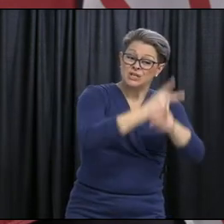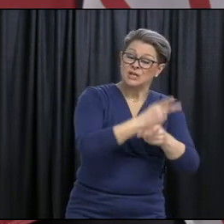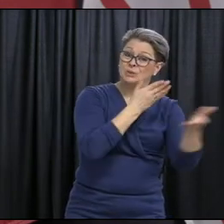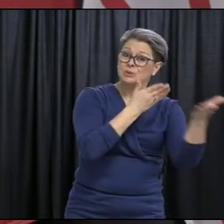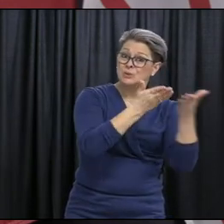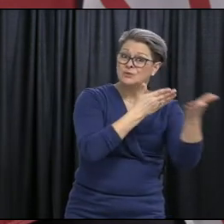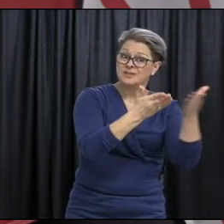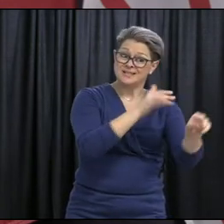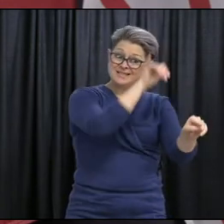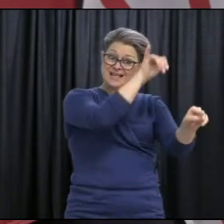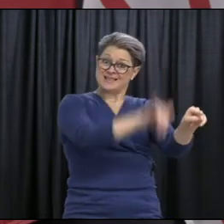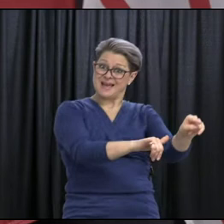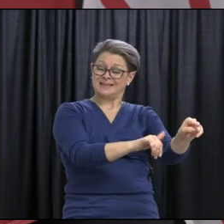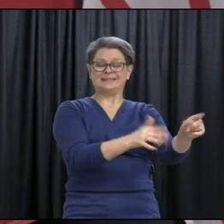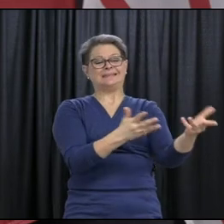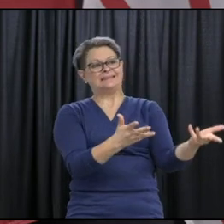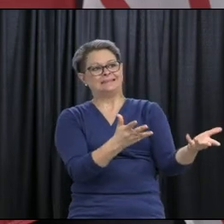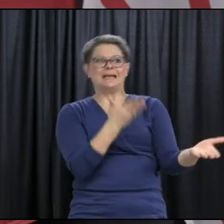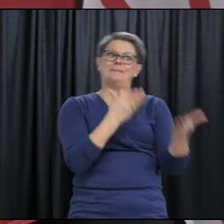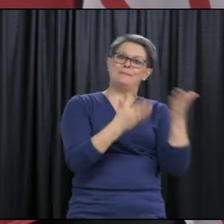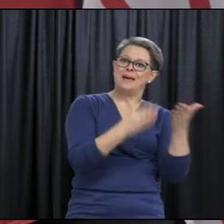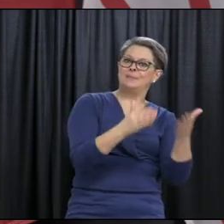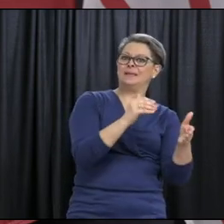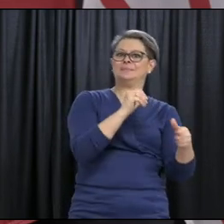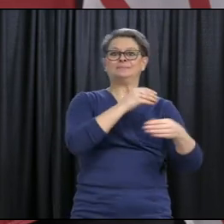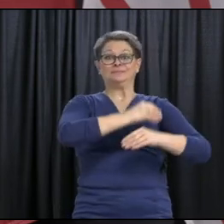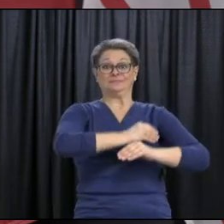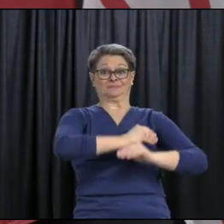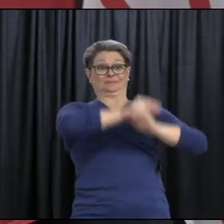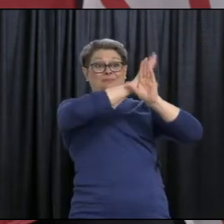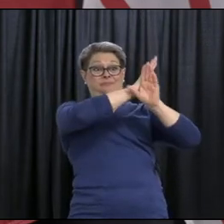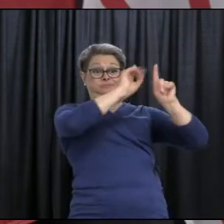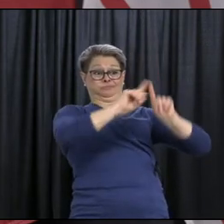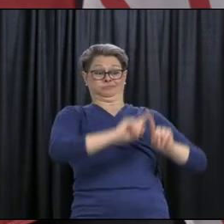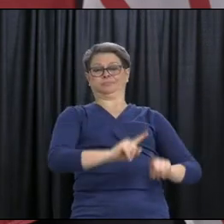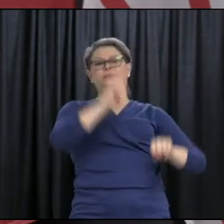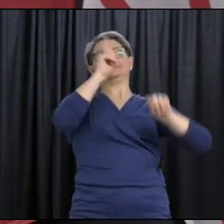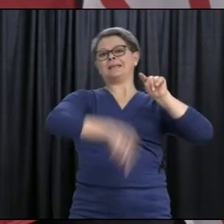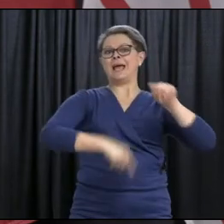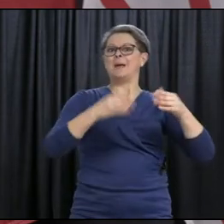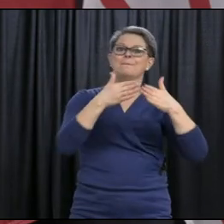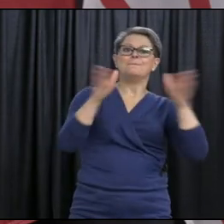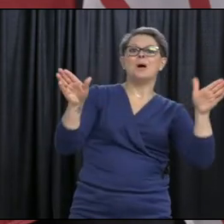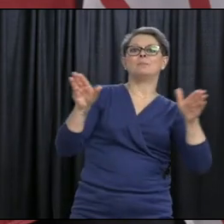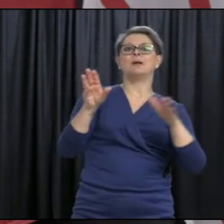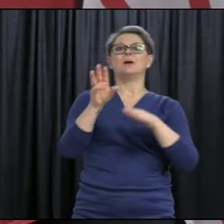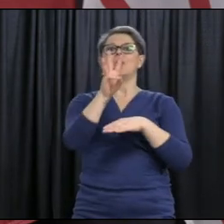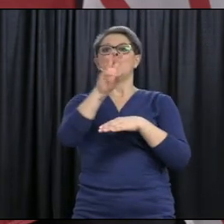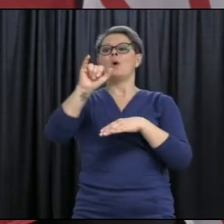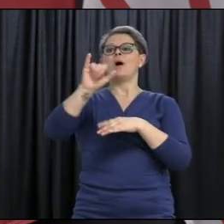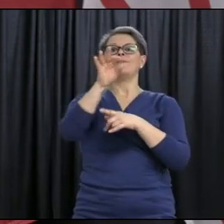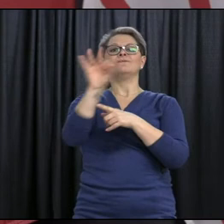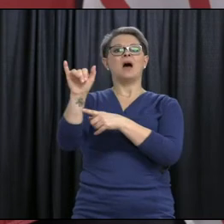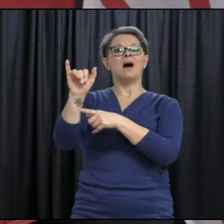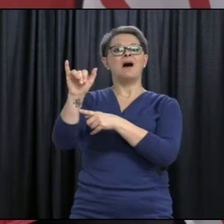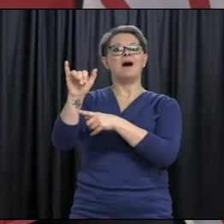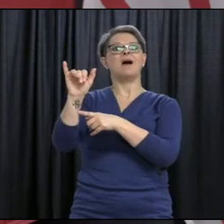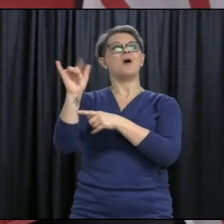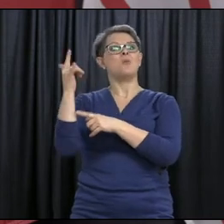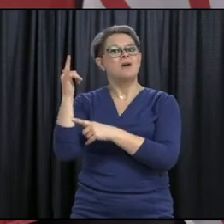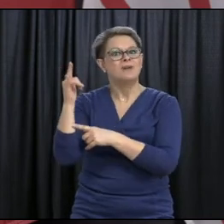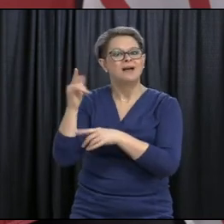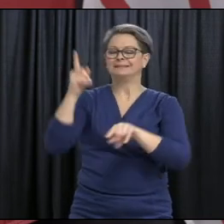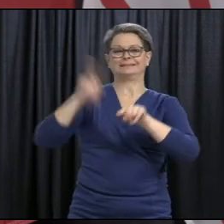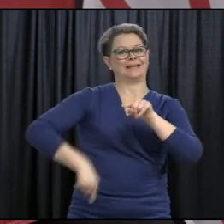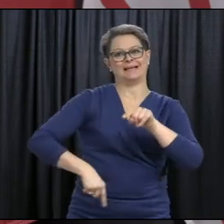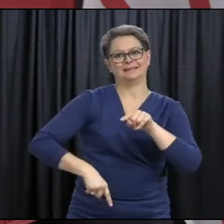not necessarily be equipped or set up to support public Wi-Fi, nor are they equipped to assist students in